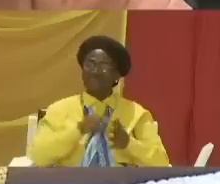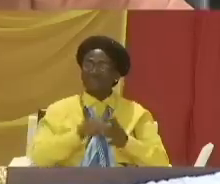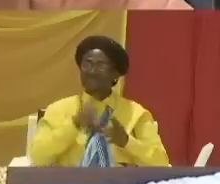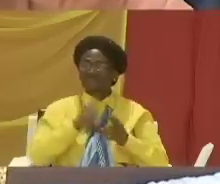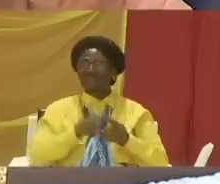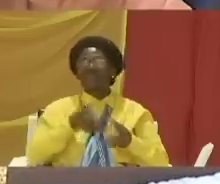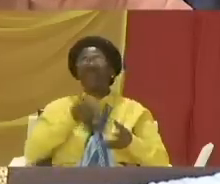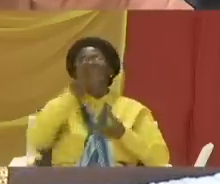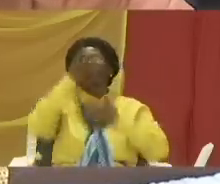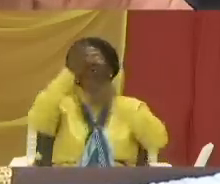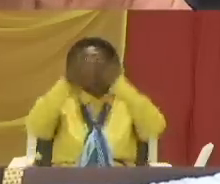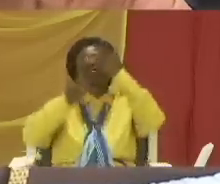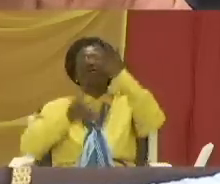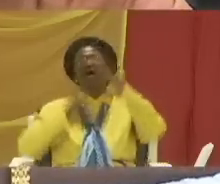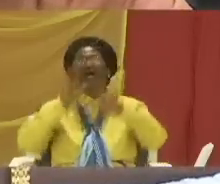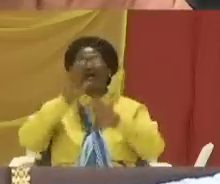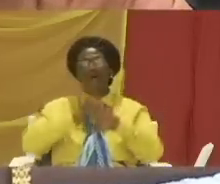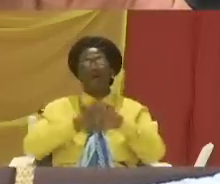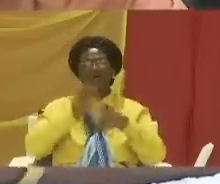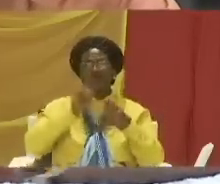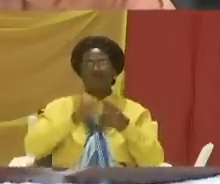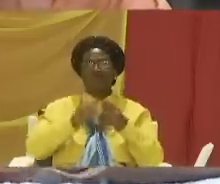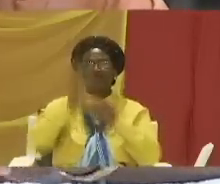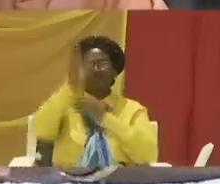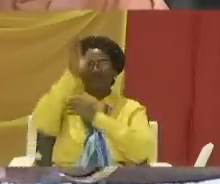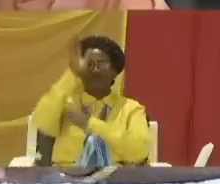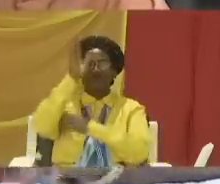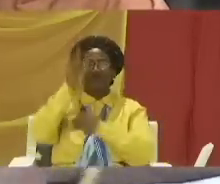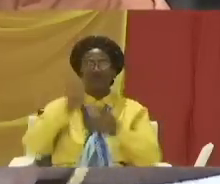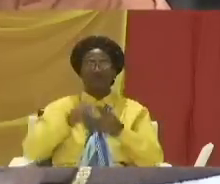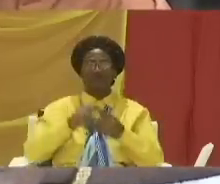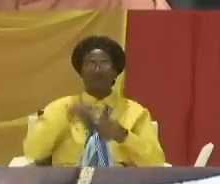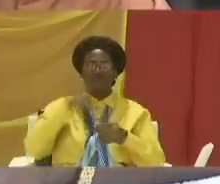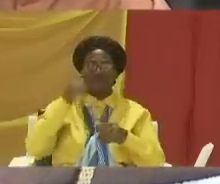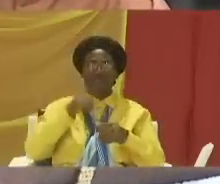cry to God and say, God, activate